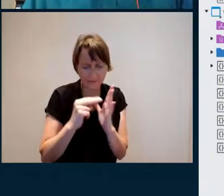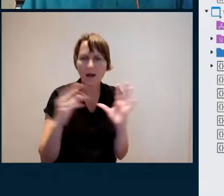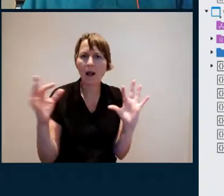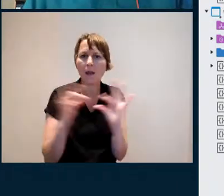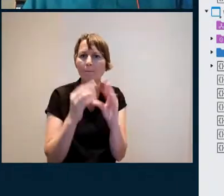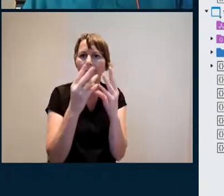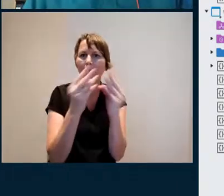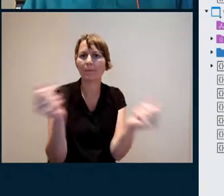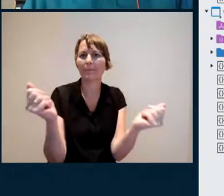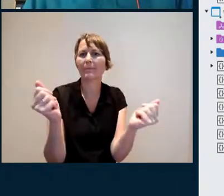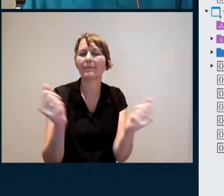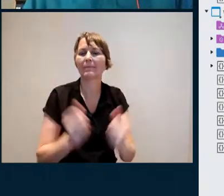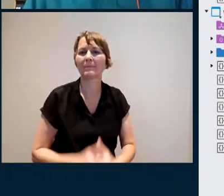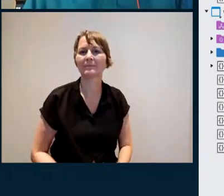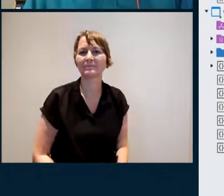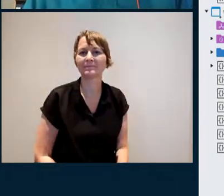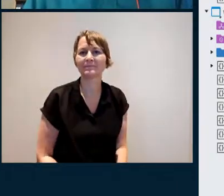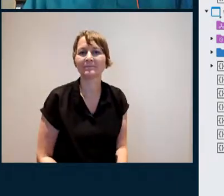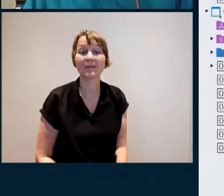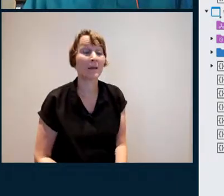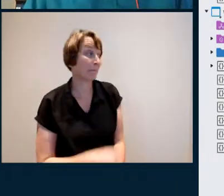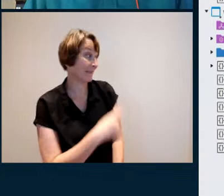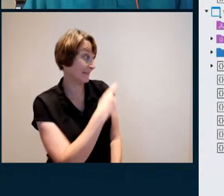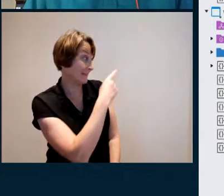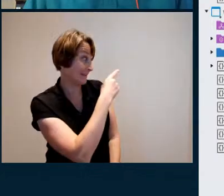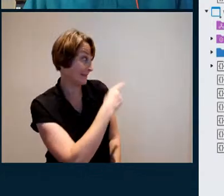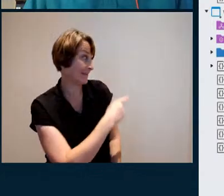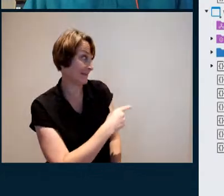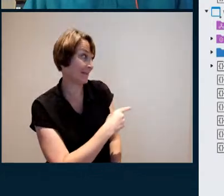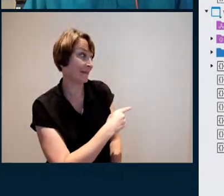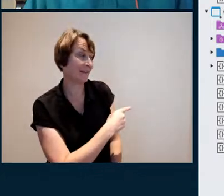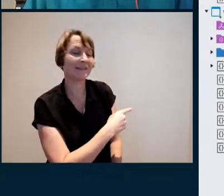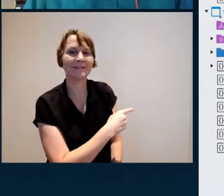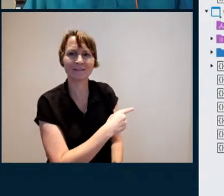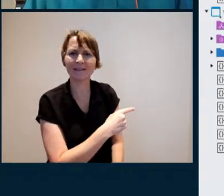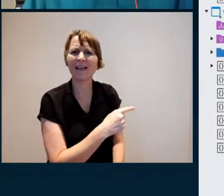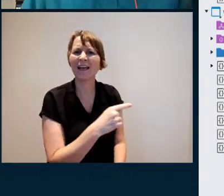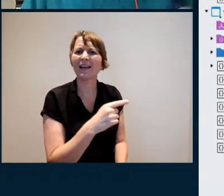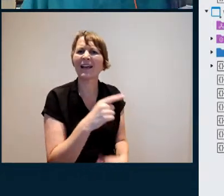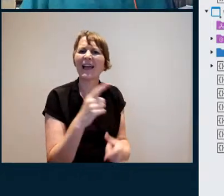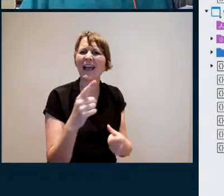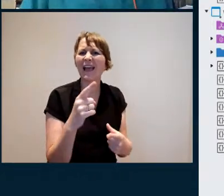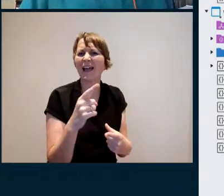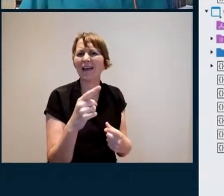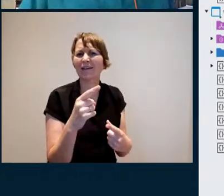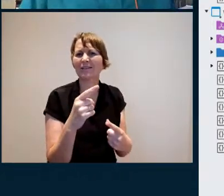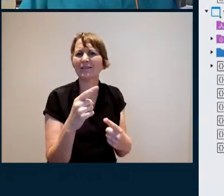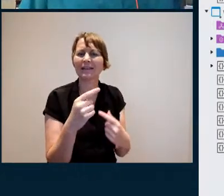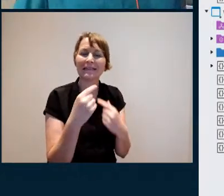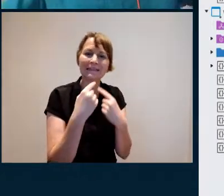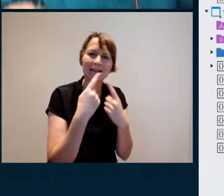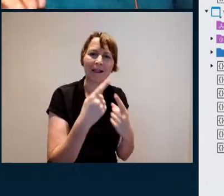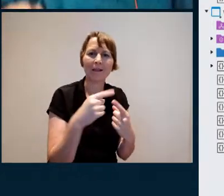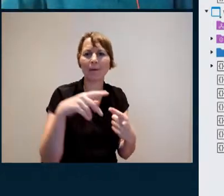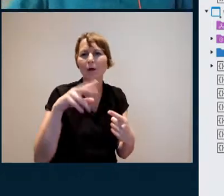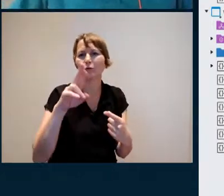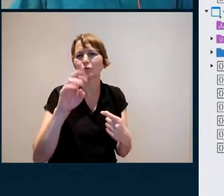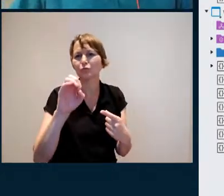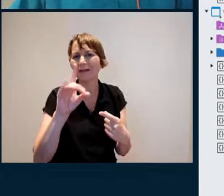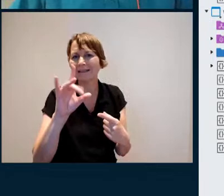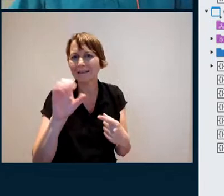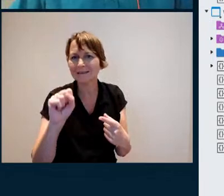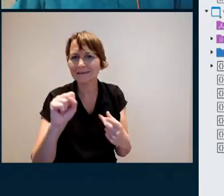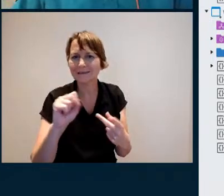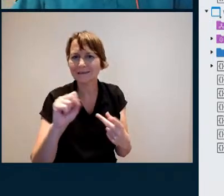obviously, in this case, we've got to tell it about stuff like Postgres. We've got to tell it about our Redis. And so in this